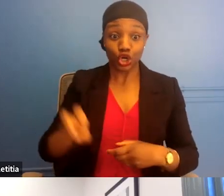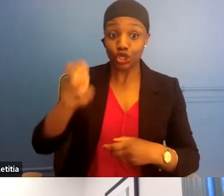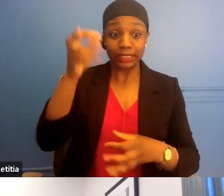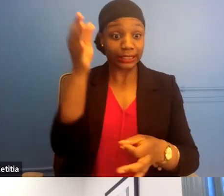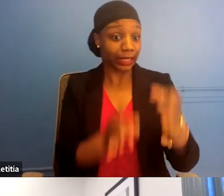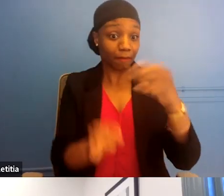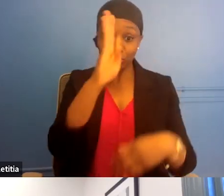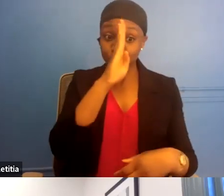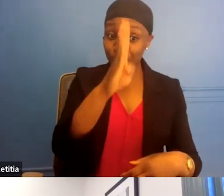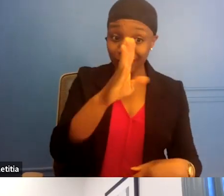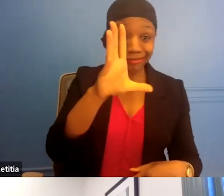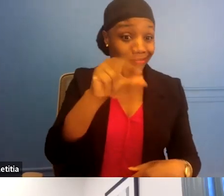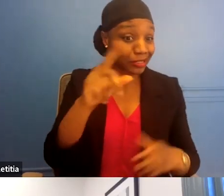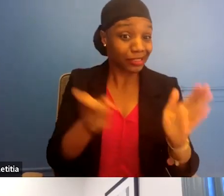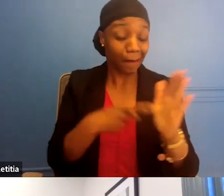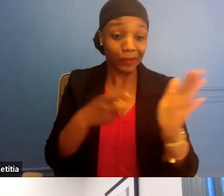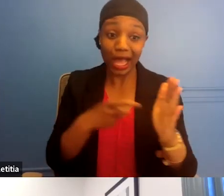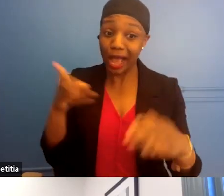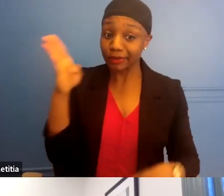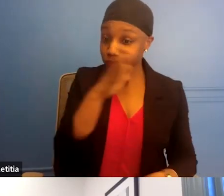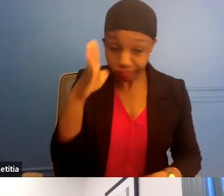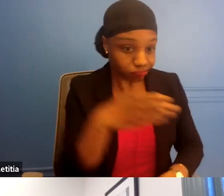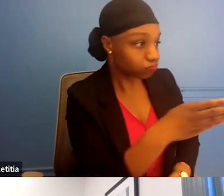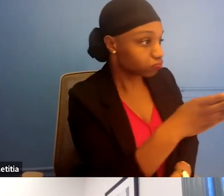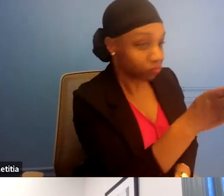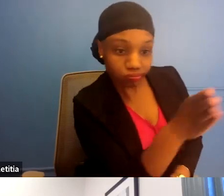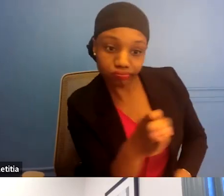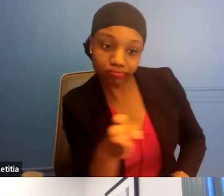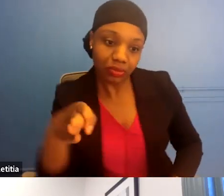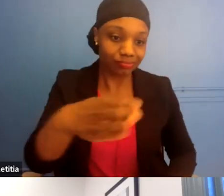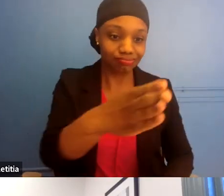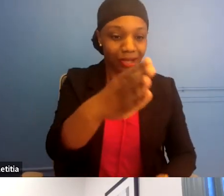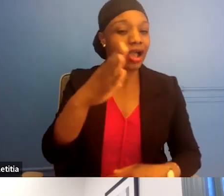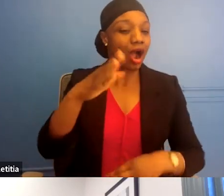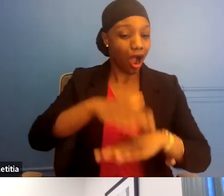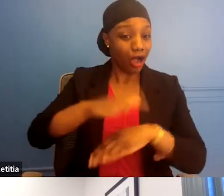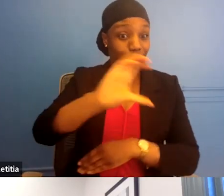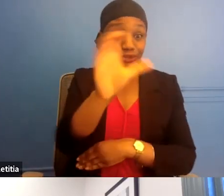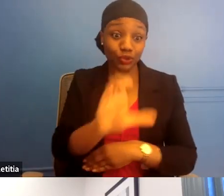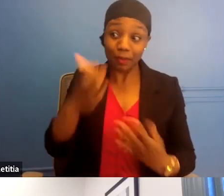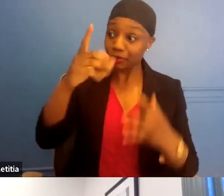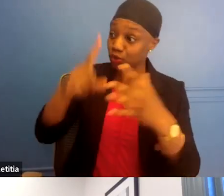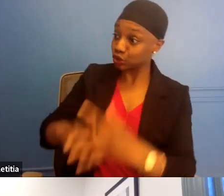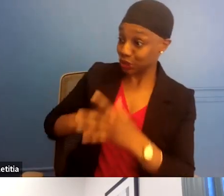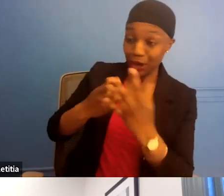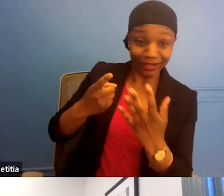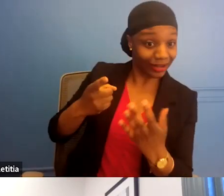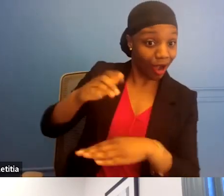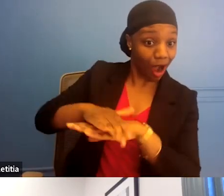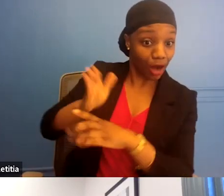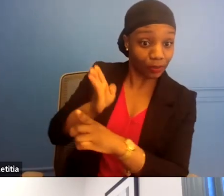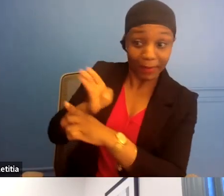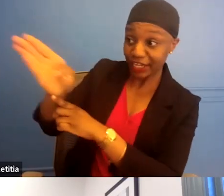road. And I'm sure many people on this Zoom maybe started out in one major and transferred to another major.